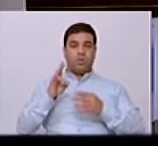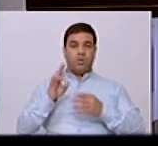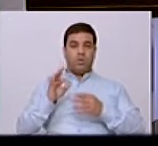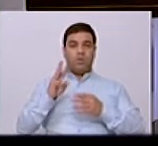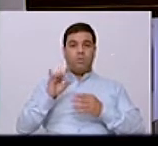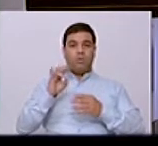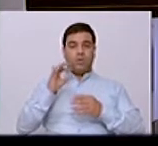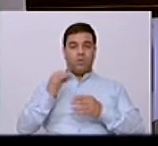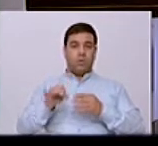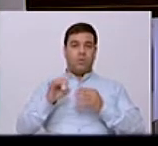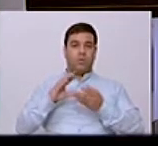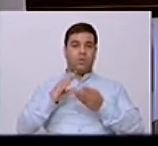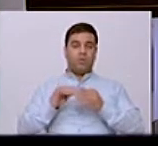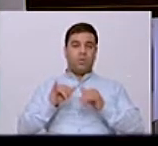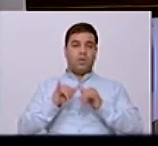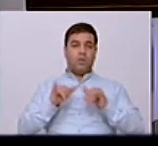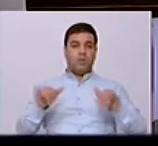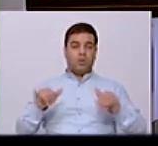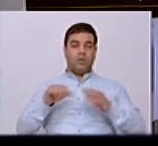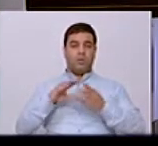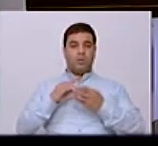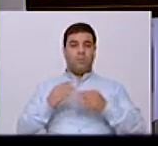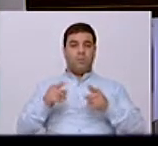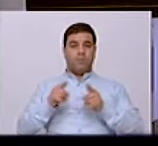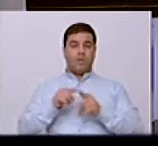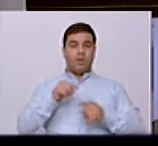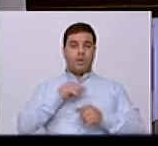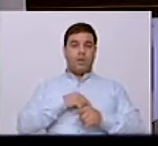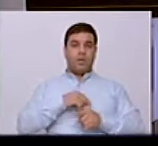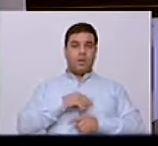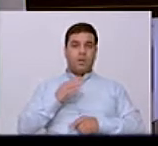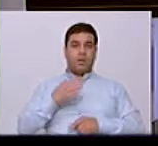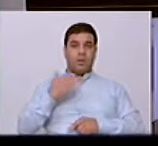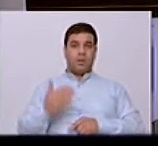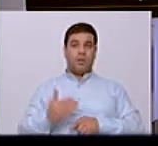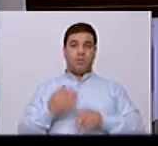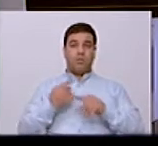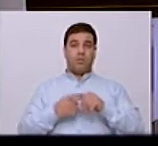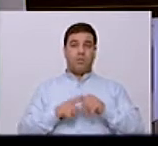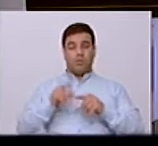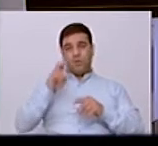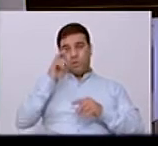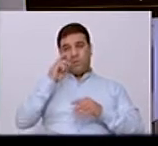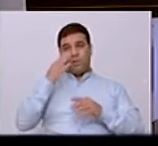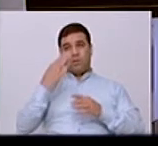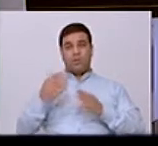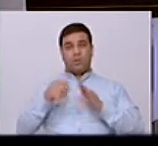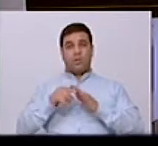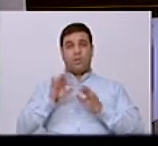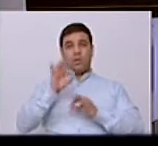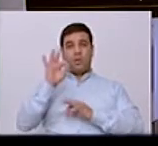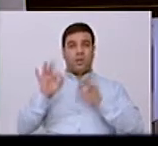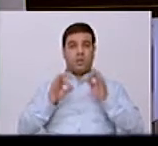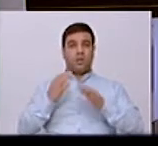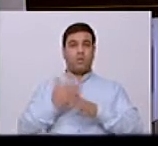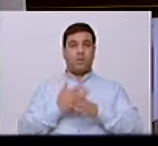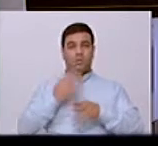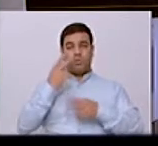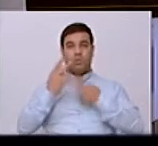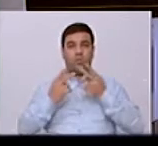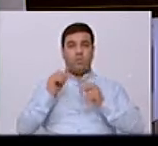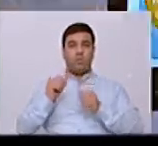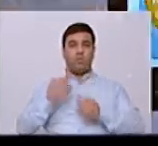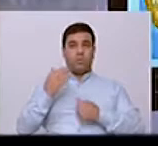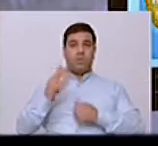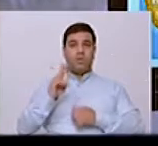nomoddiy sohalarning rivojlanganligi bilan xarakterlanadi. Demak, ushbu davlatlarimizni ham kartalar orqali ko'rishingiz